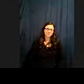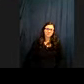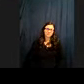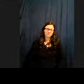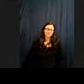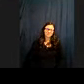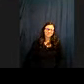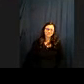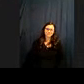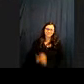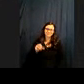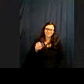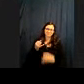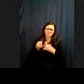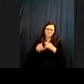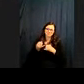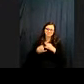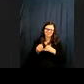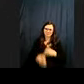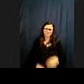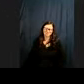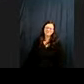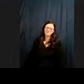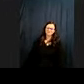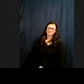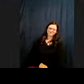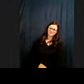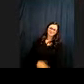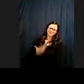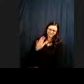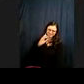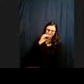That's the last one that I have for you today.